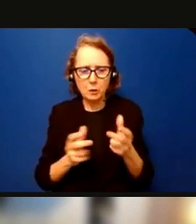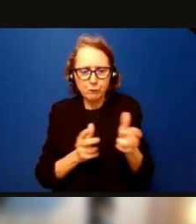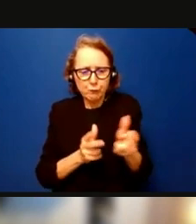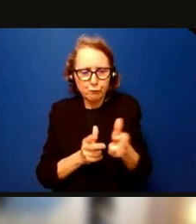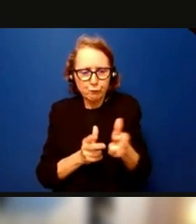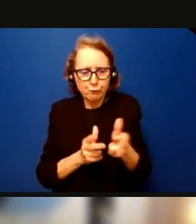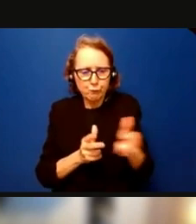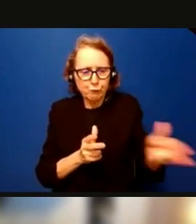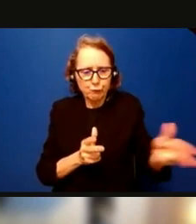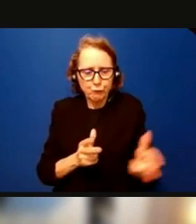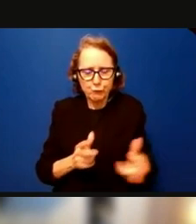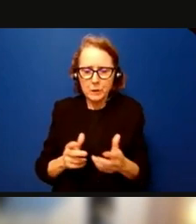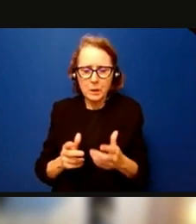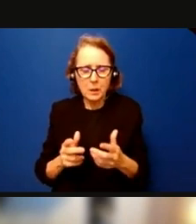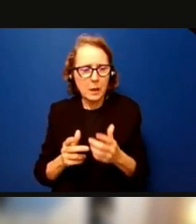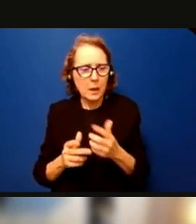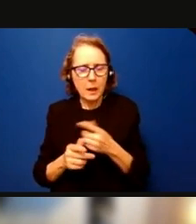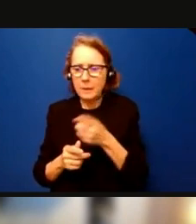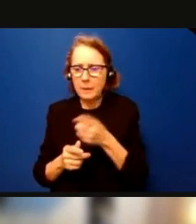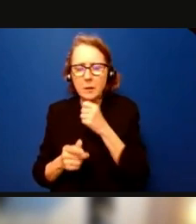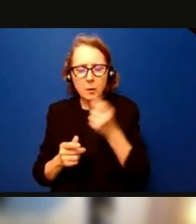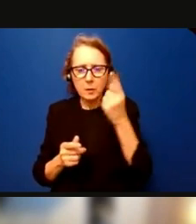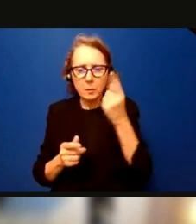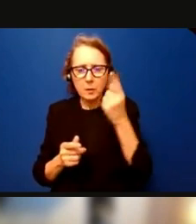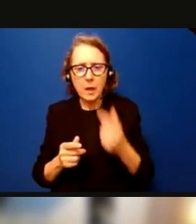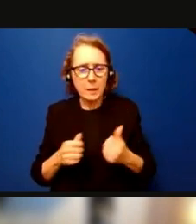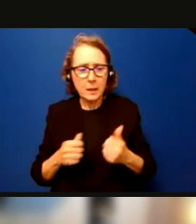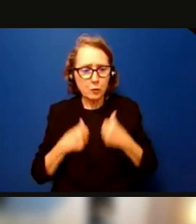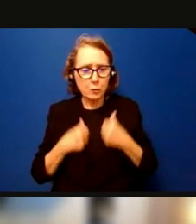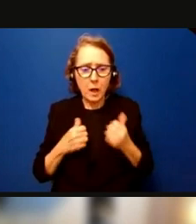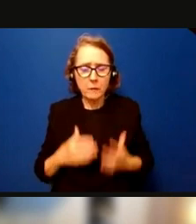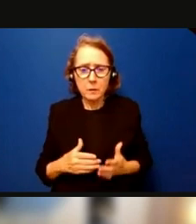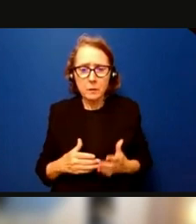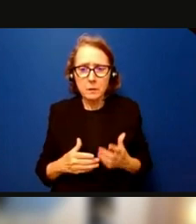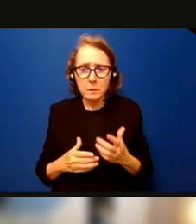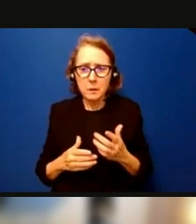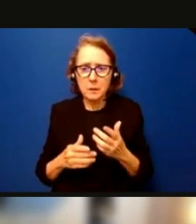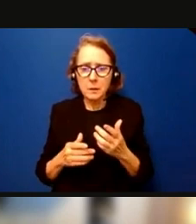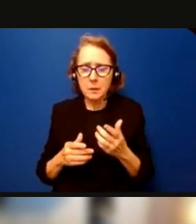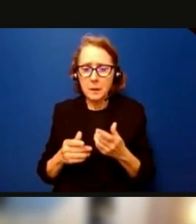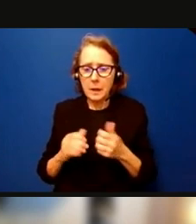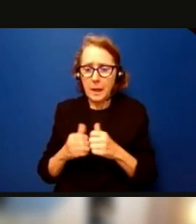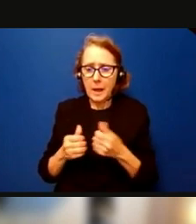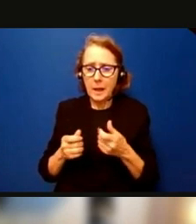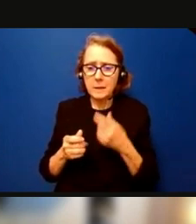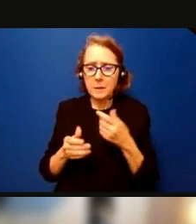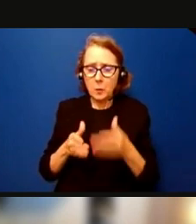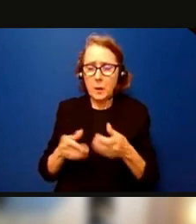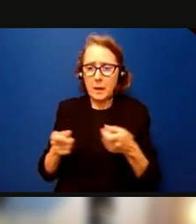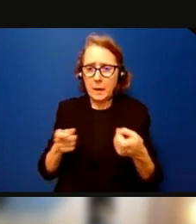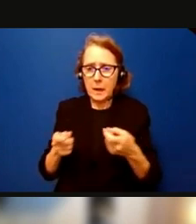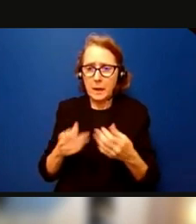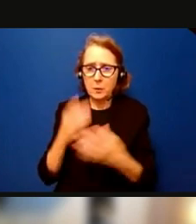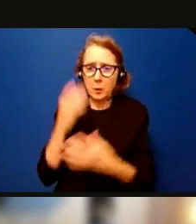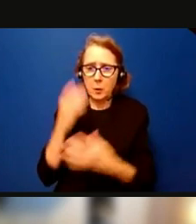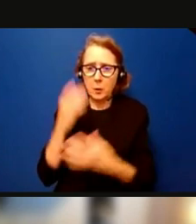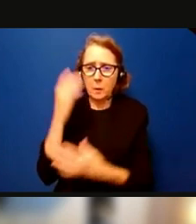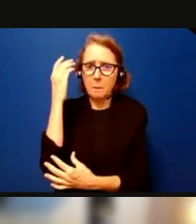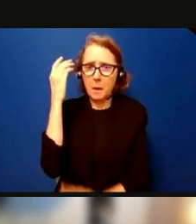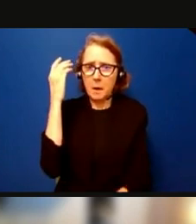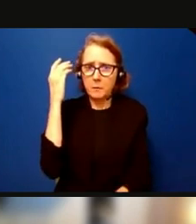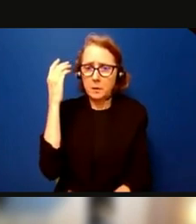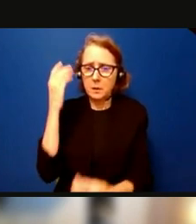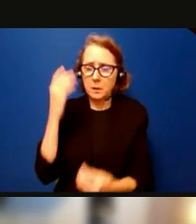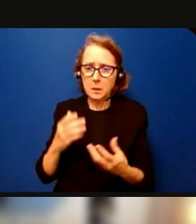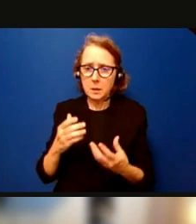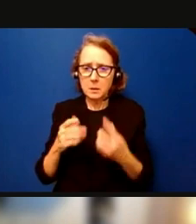It's a result. It's survival. It's survival. It's being able to handle poverty, you know. And so, when we're